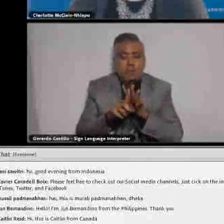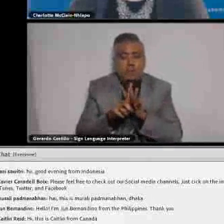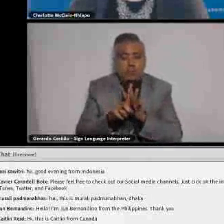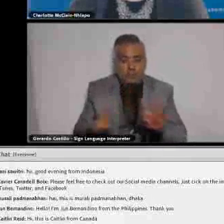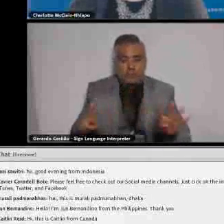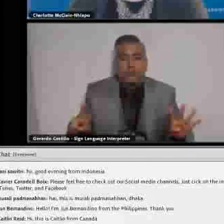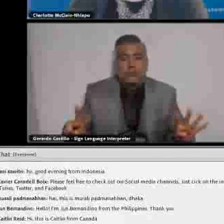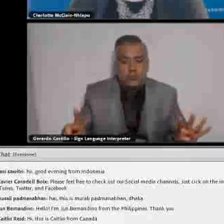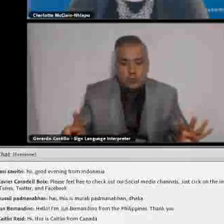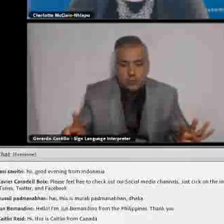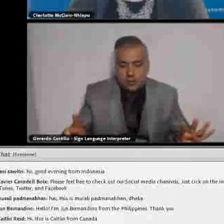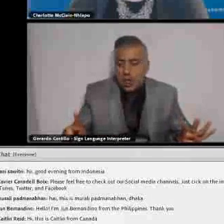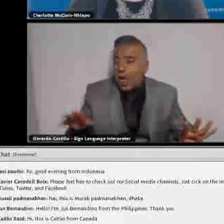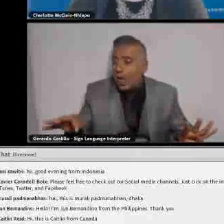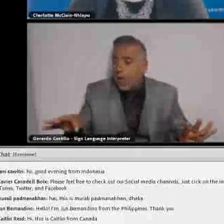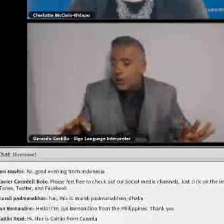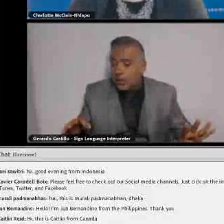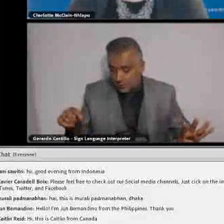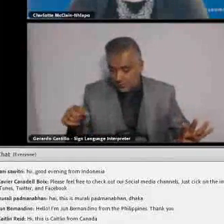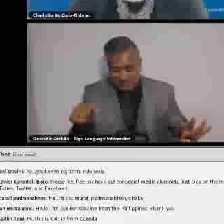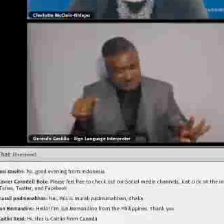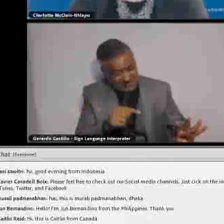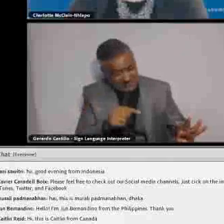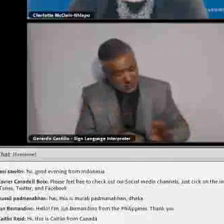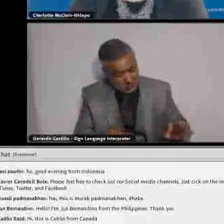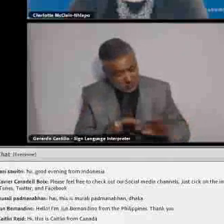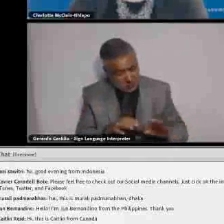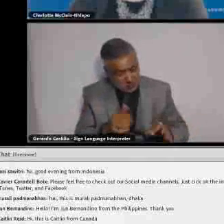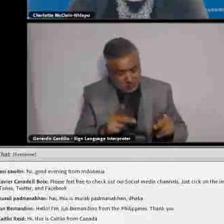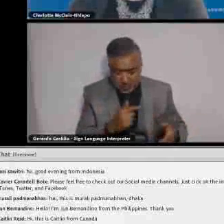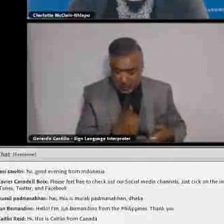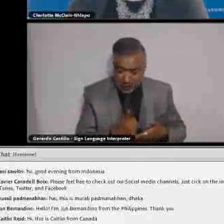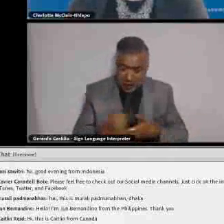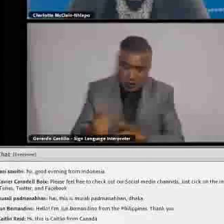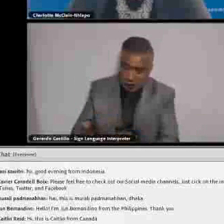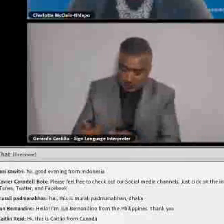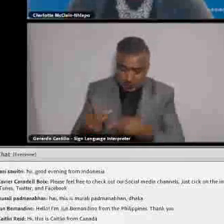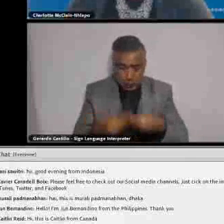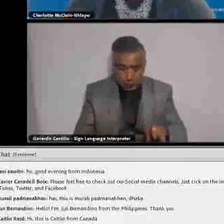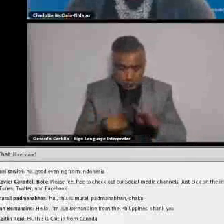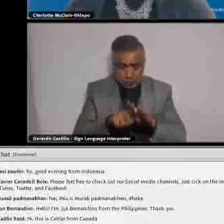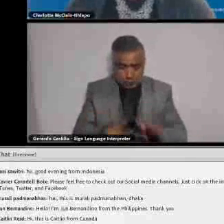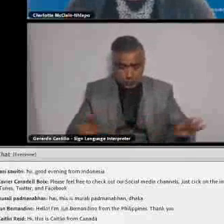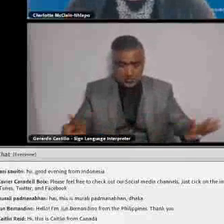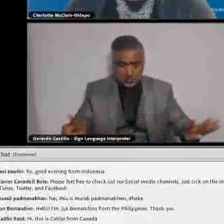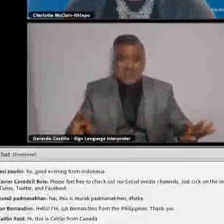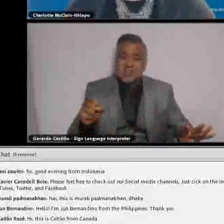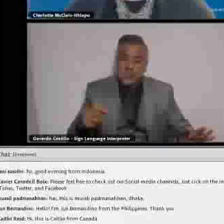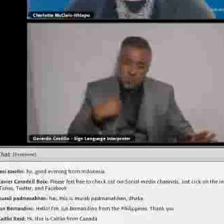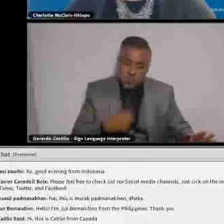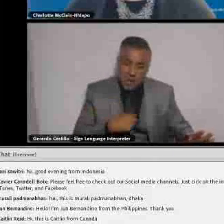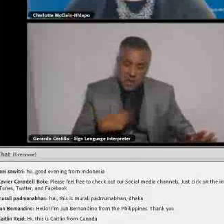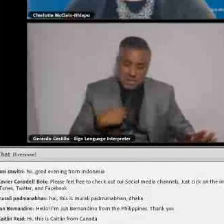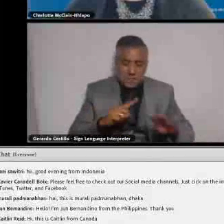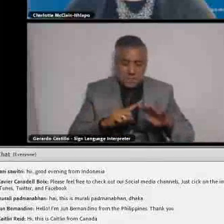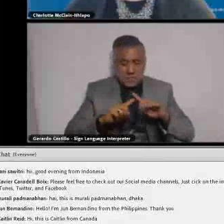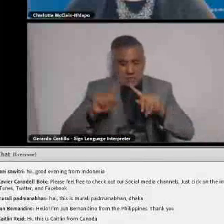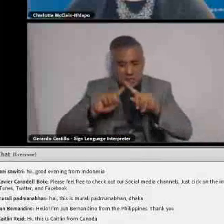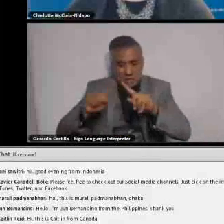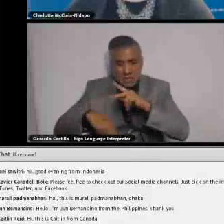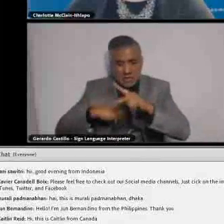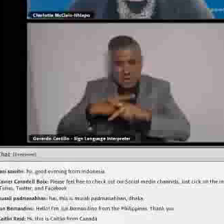important people that get them the help that they need. So there's many different types of barriers we can think